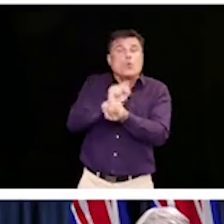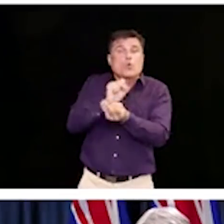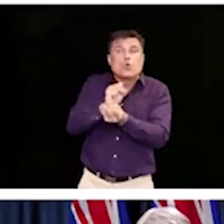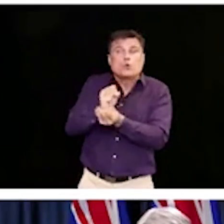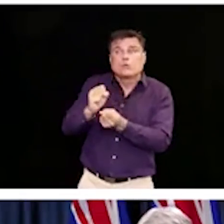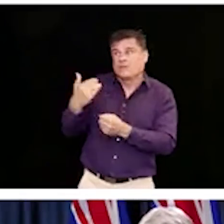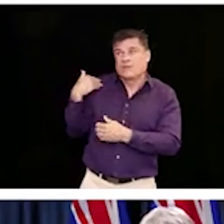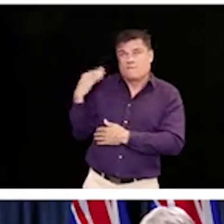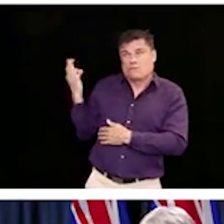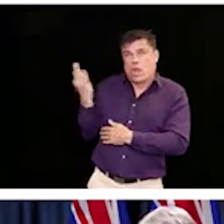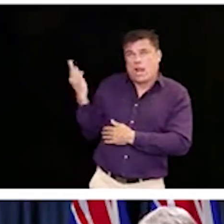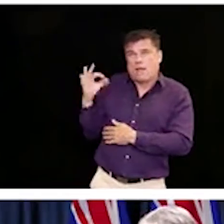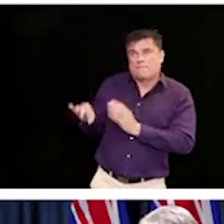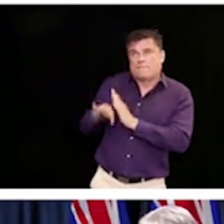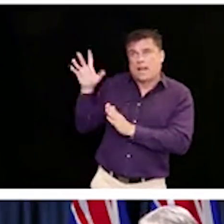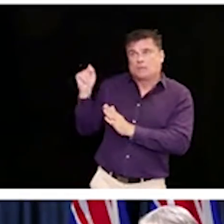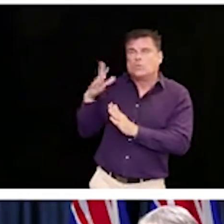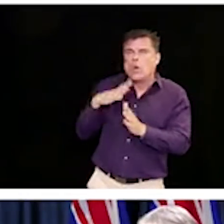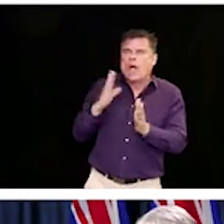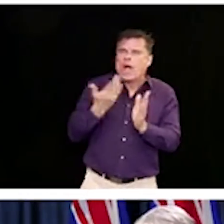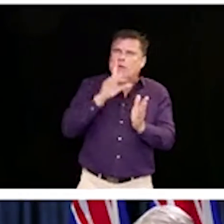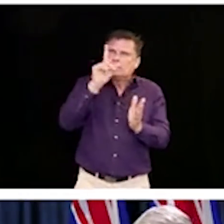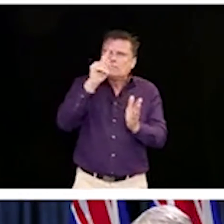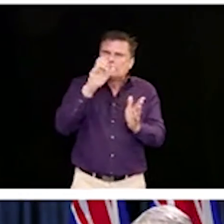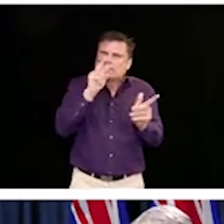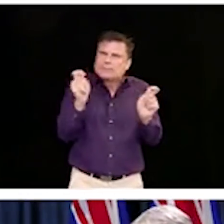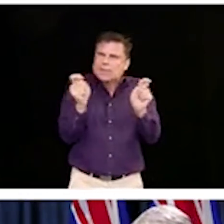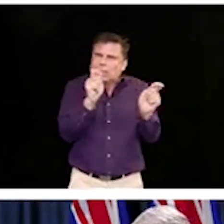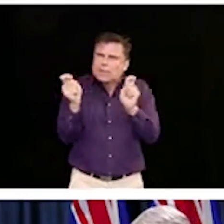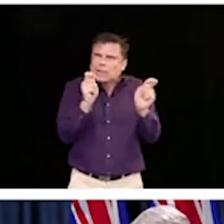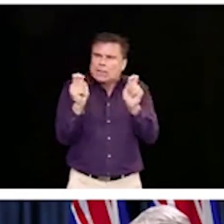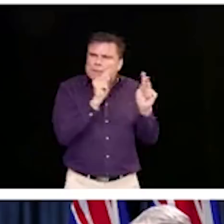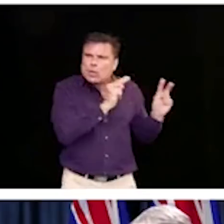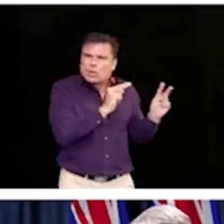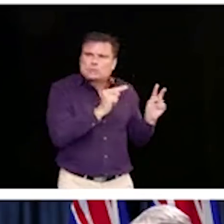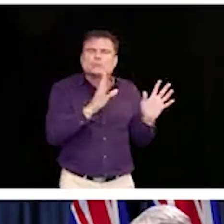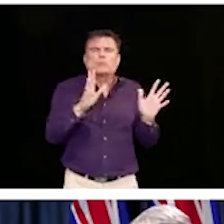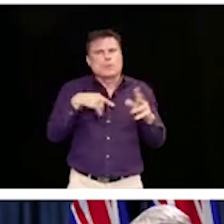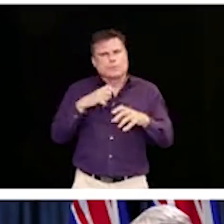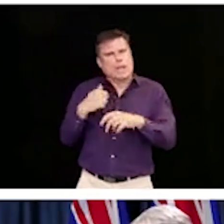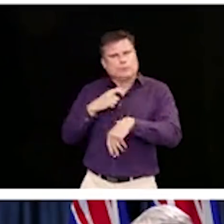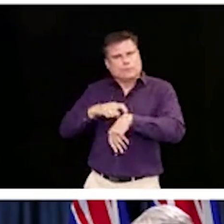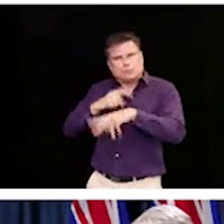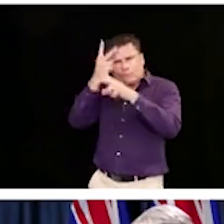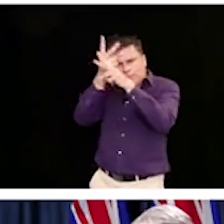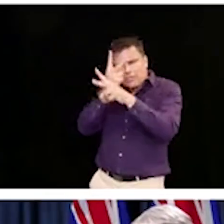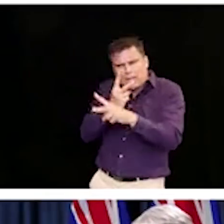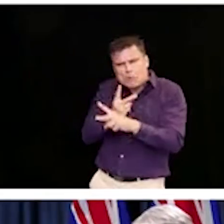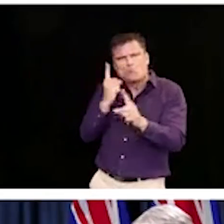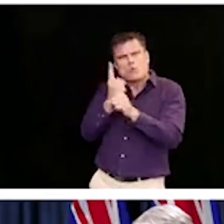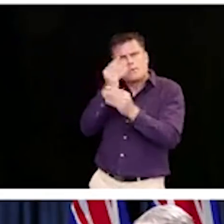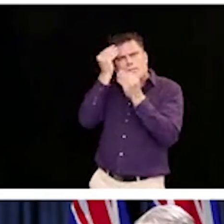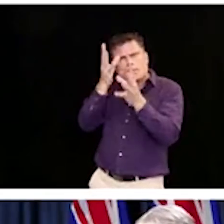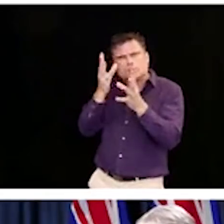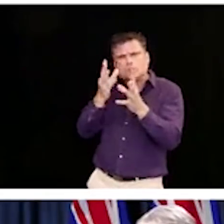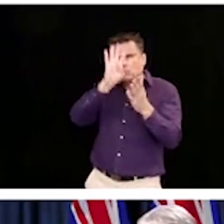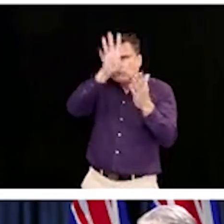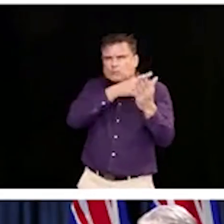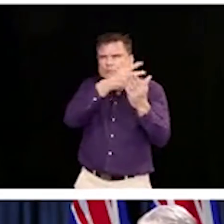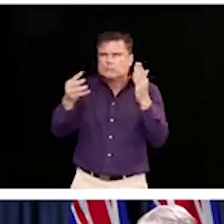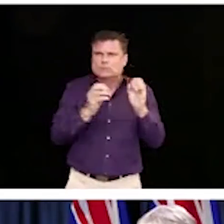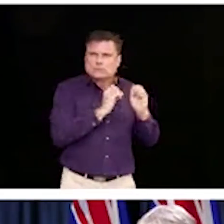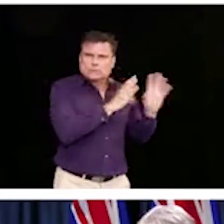released on Friday. So that's part of the reason that you've seen that we took some time to be able to make sure that the data we were getting